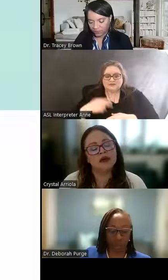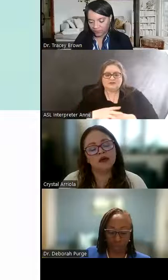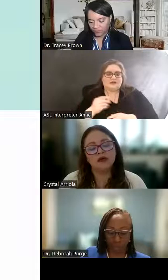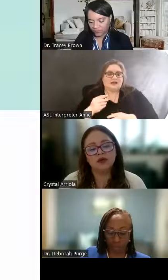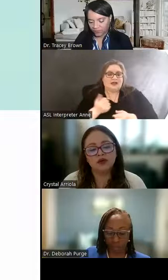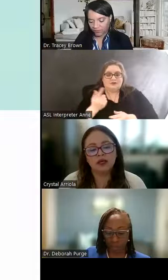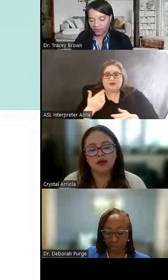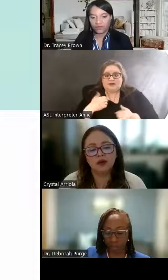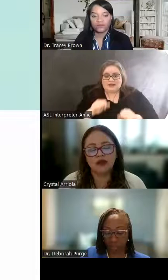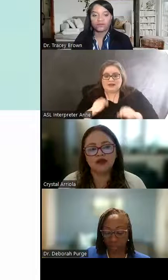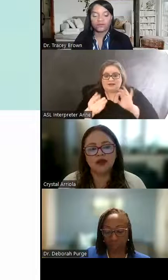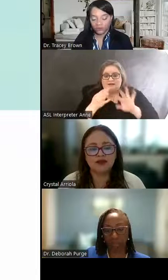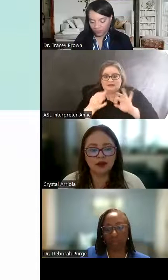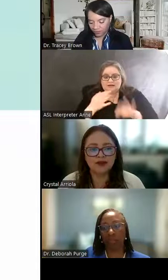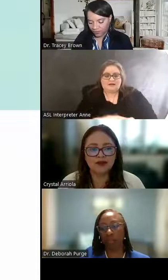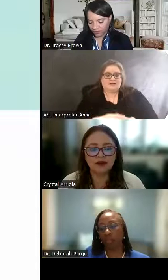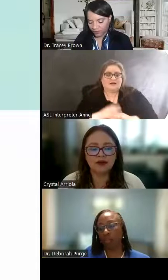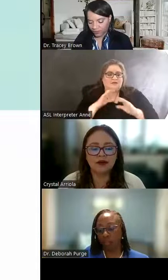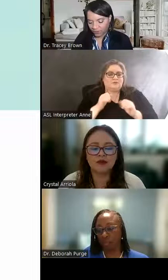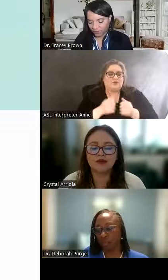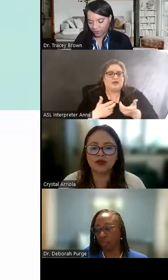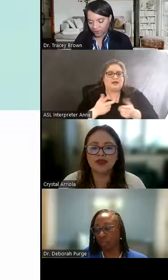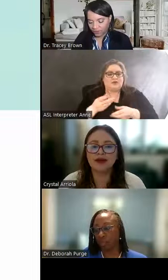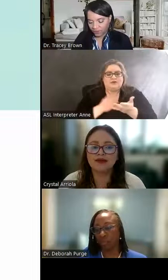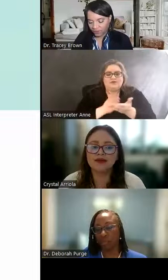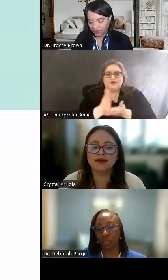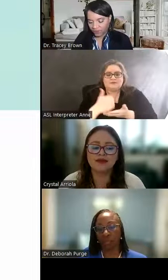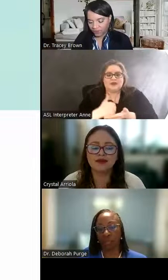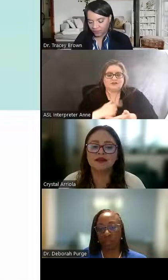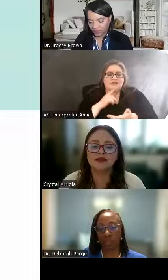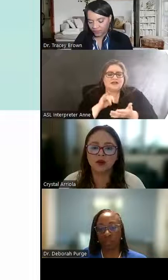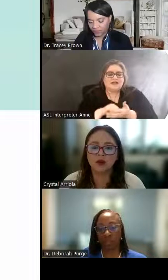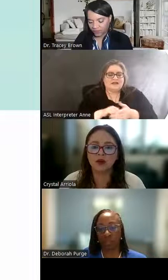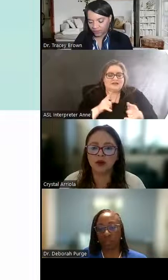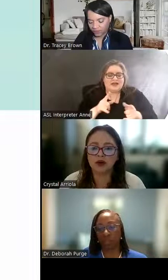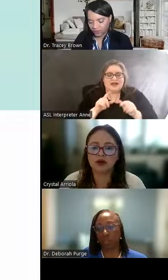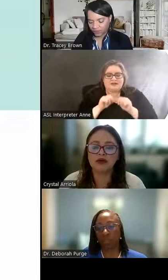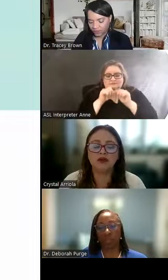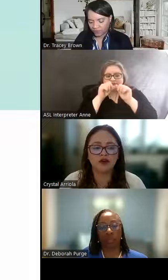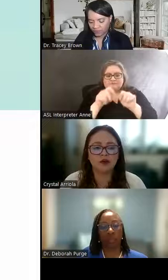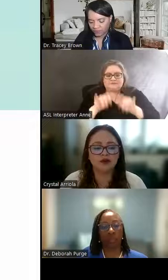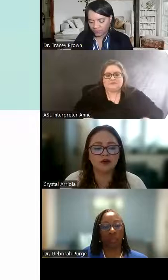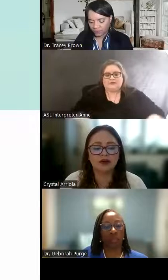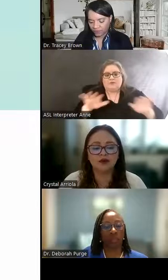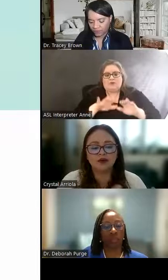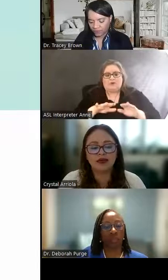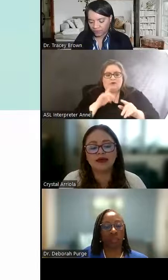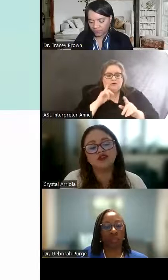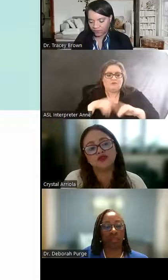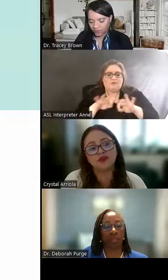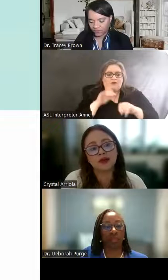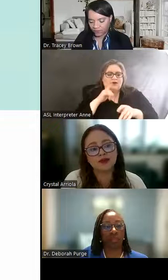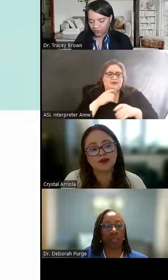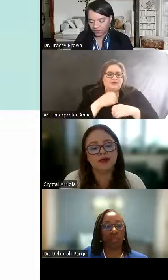voice, communicating with transparency. That consistency is so important in terms of creating